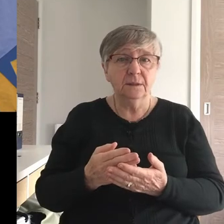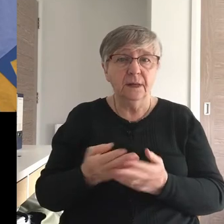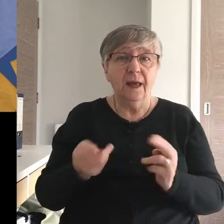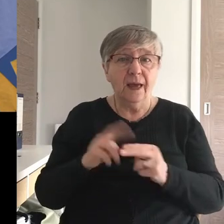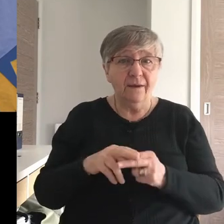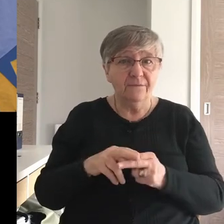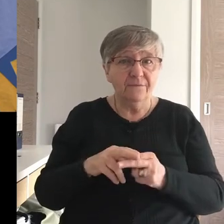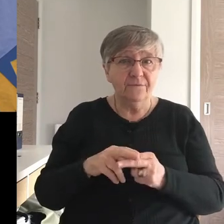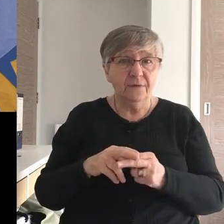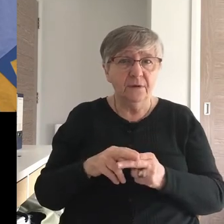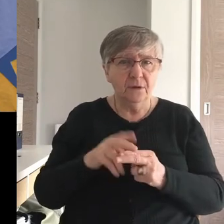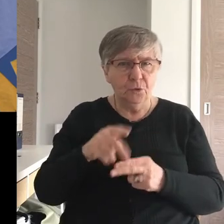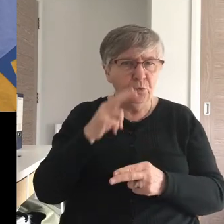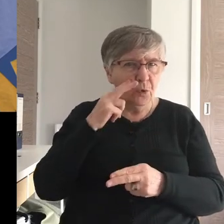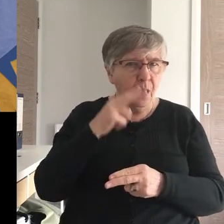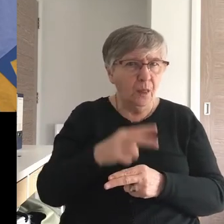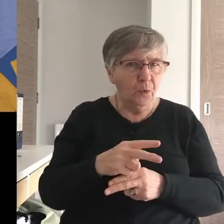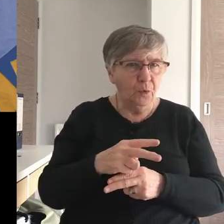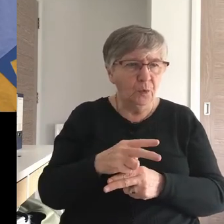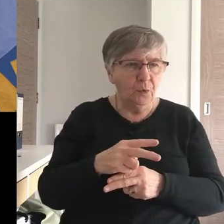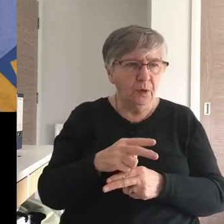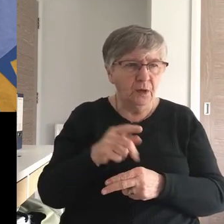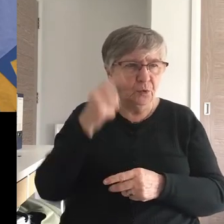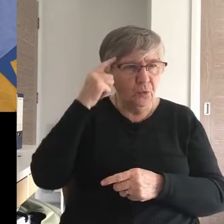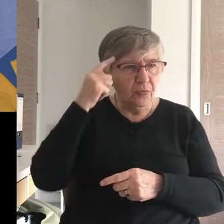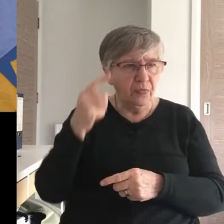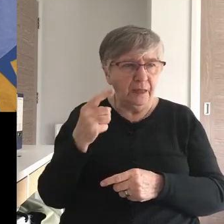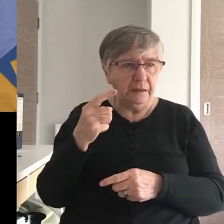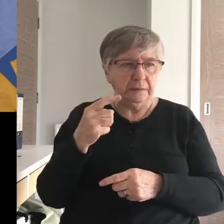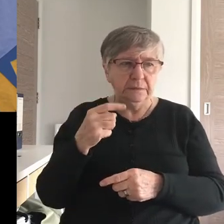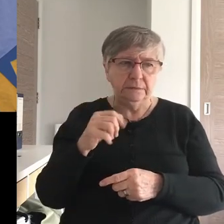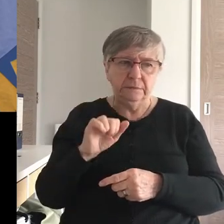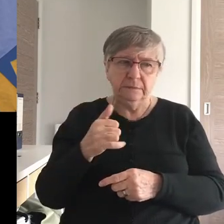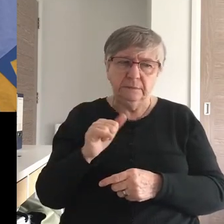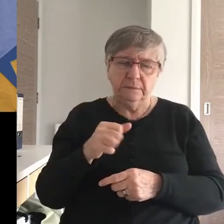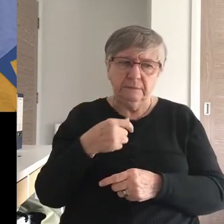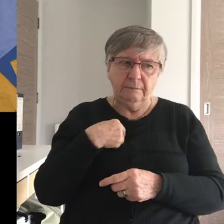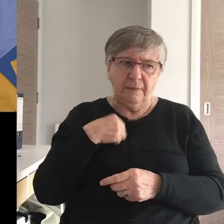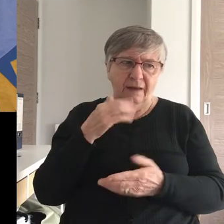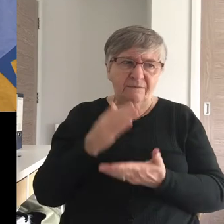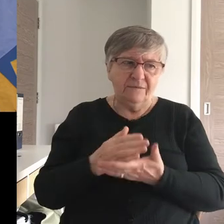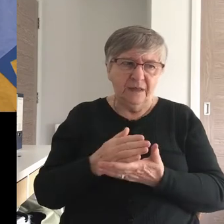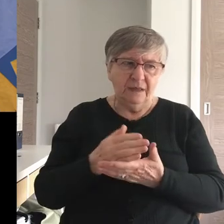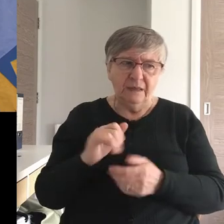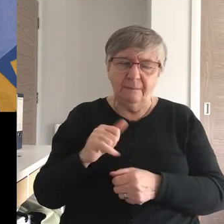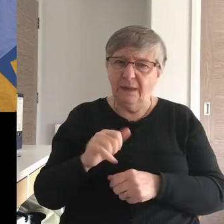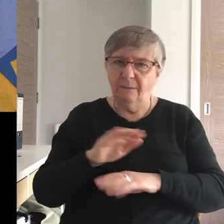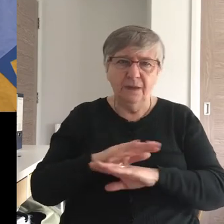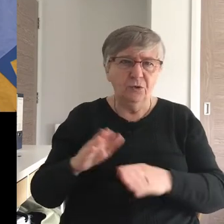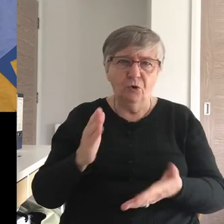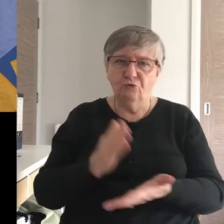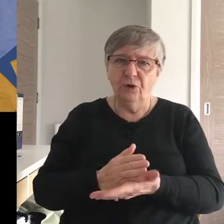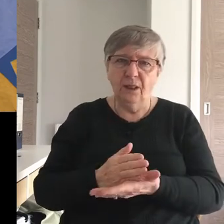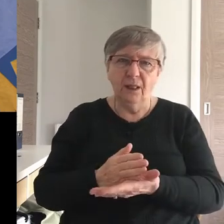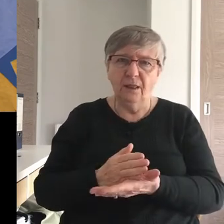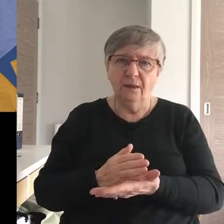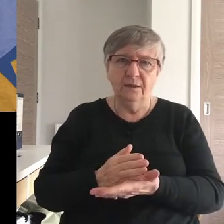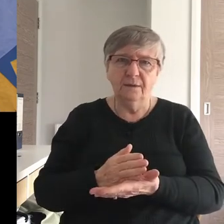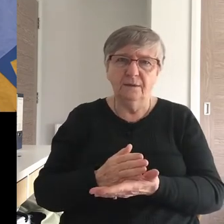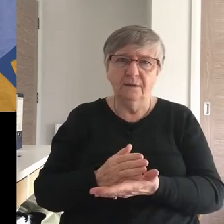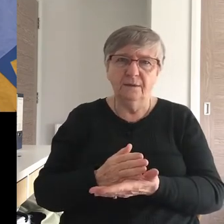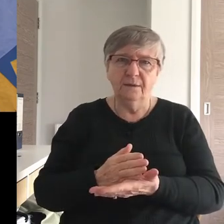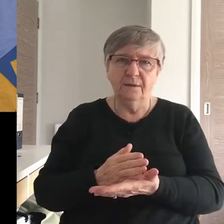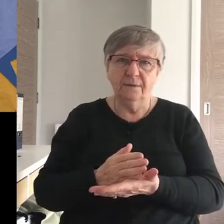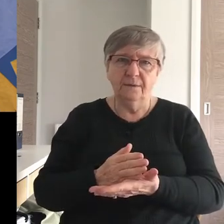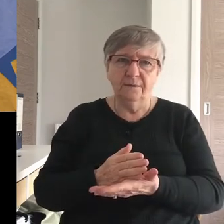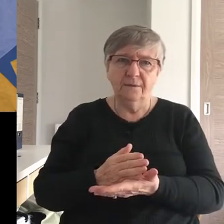And if such a look suggests your faith might not be real in the terms that James describes here,